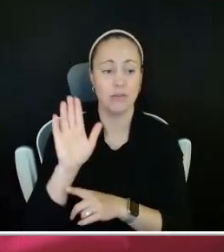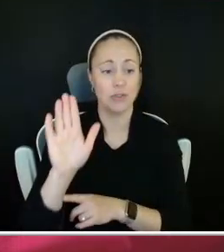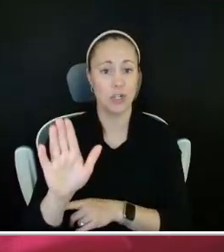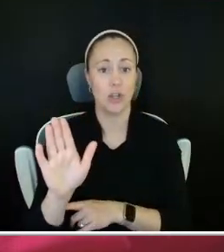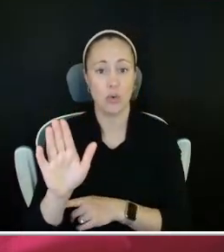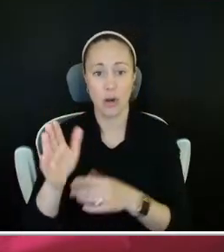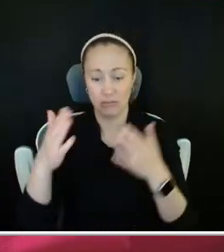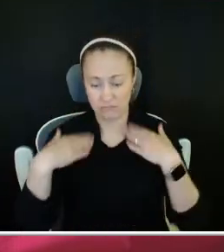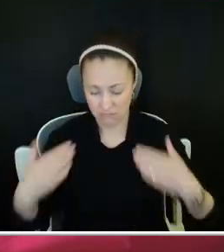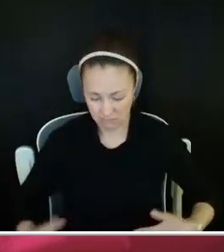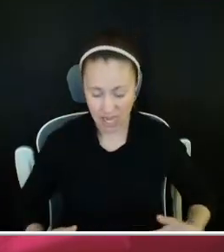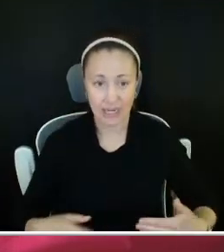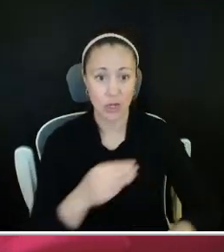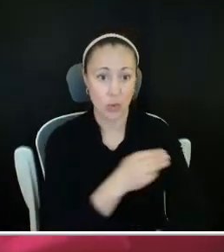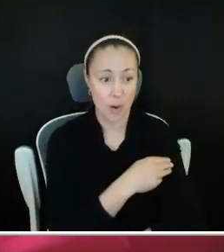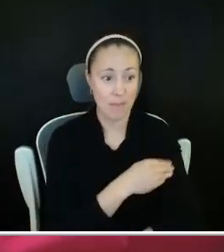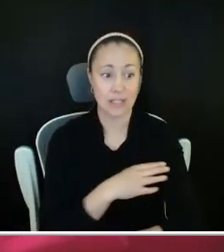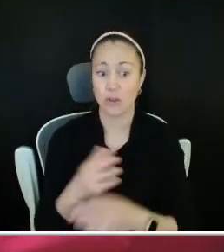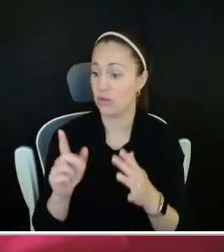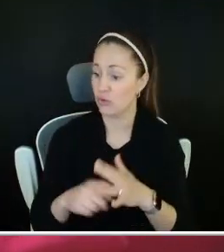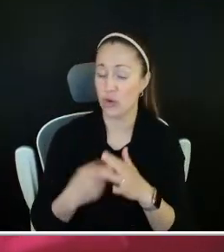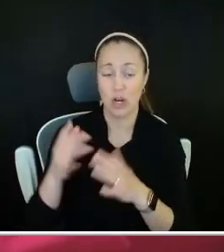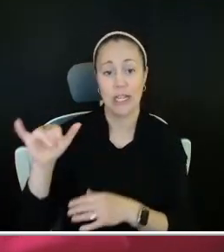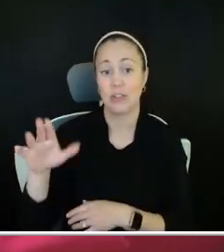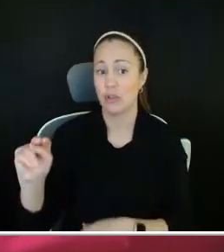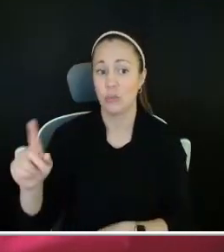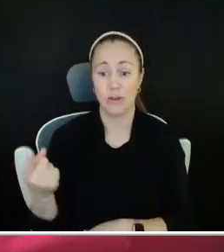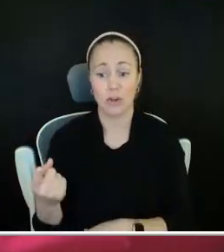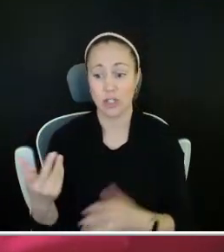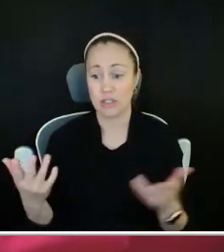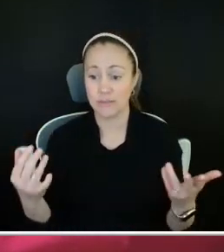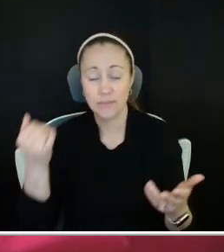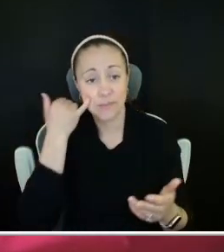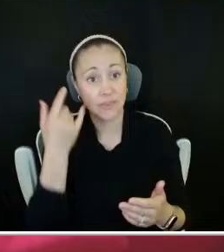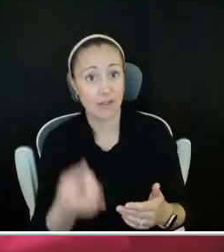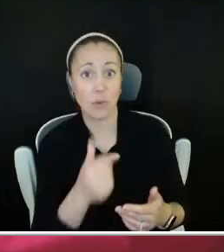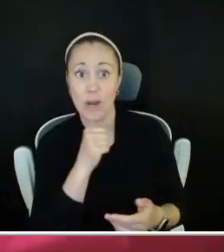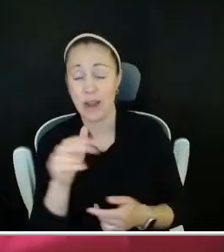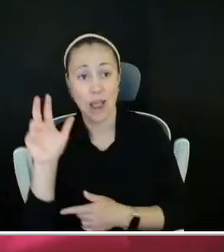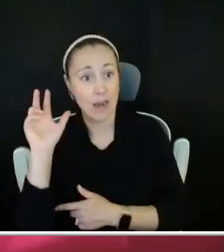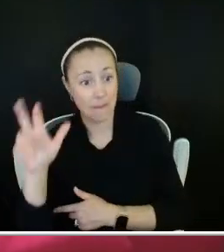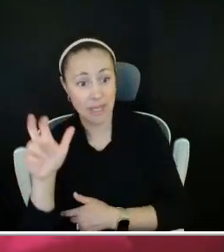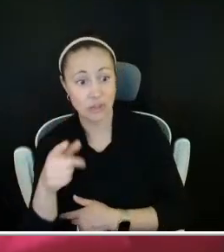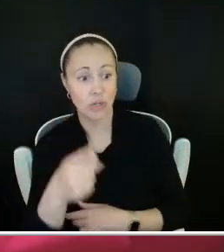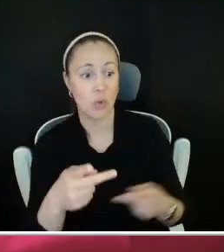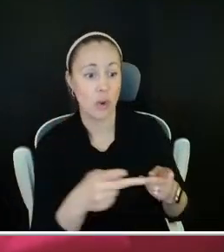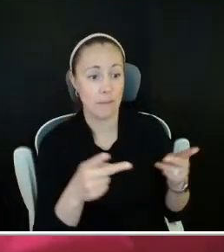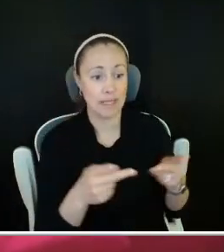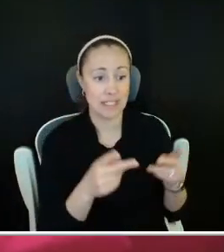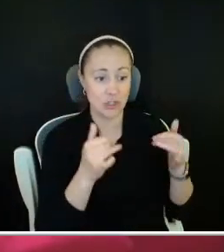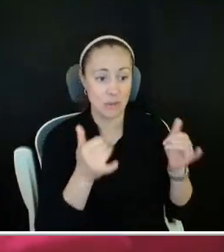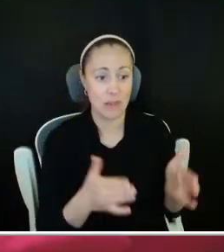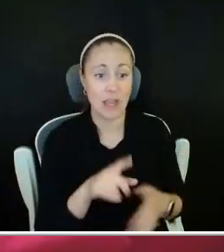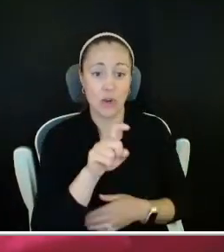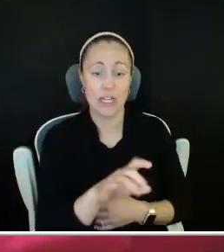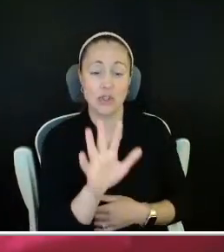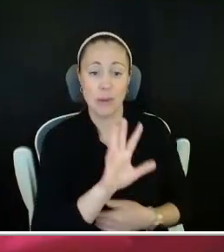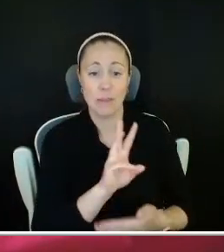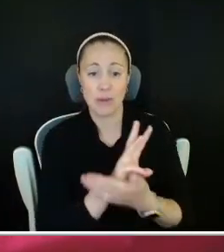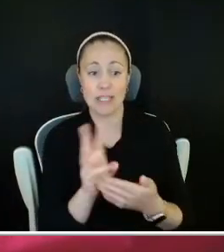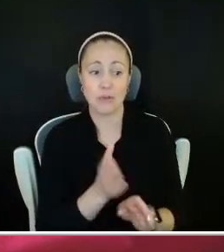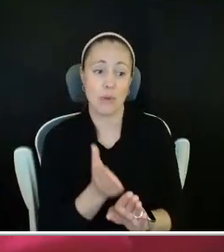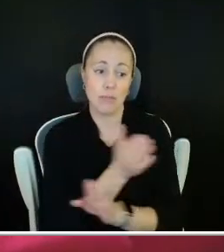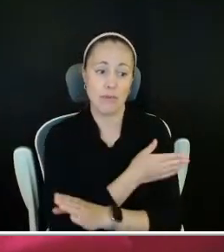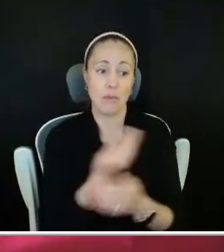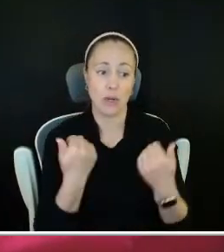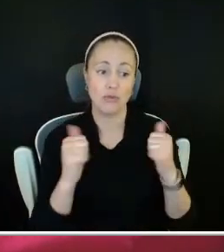chain January 1st. If you're a position player, it needs to be about 6 weeks prior to tryouts, which